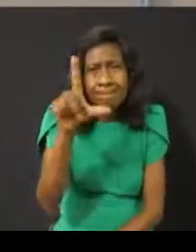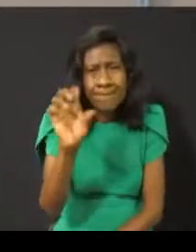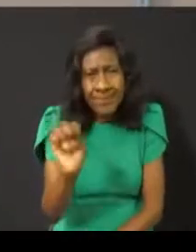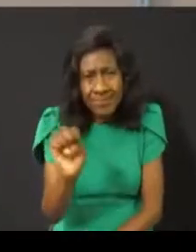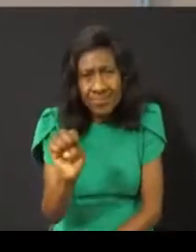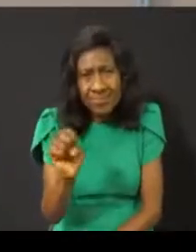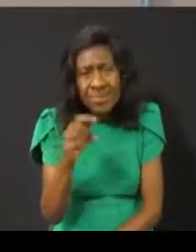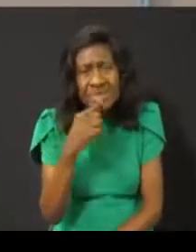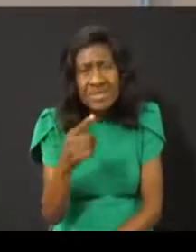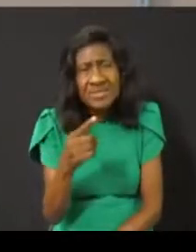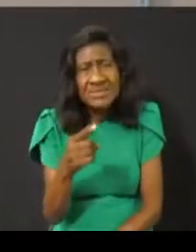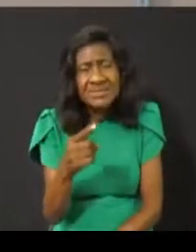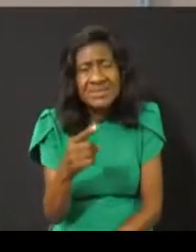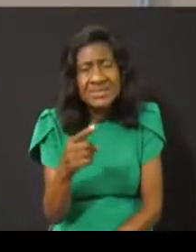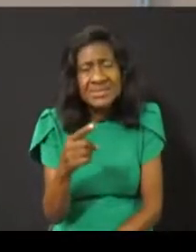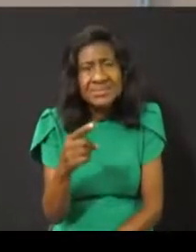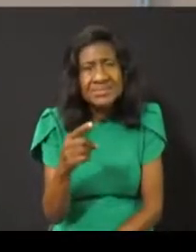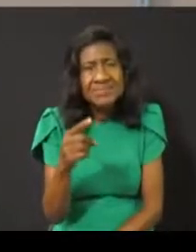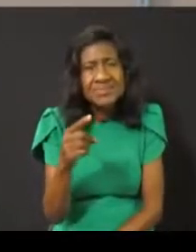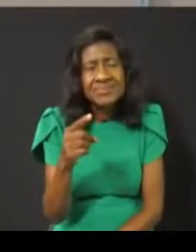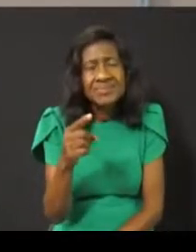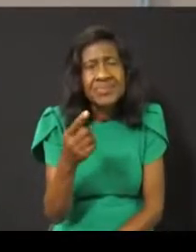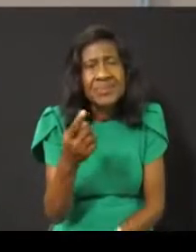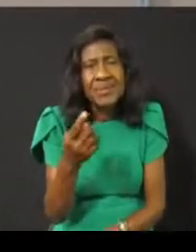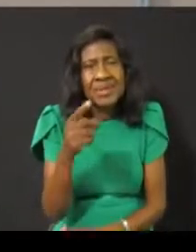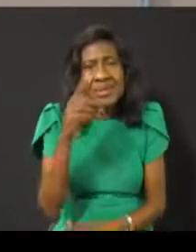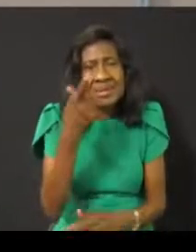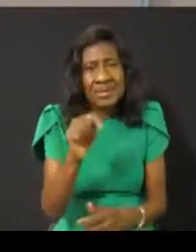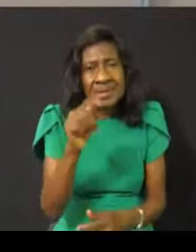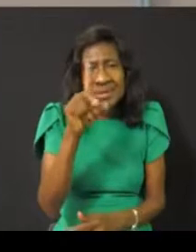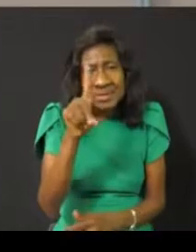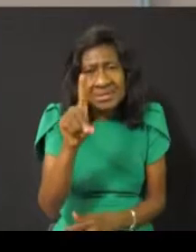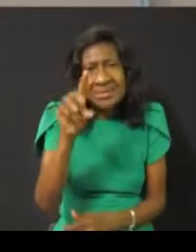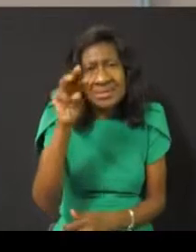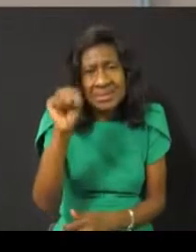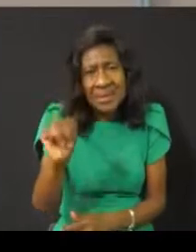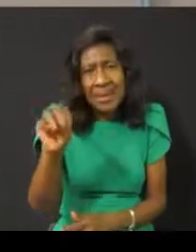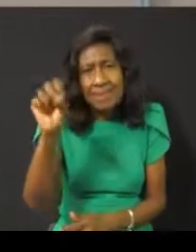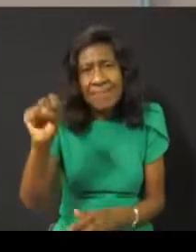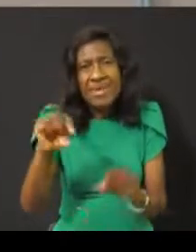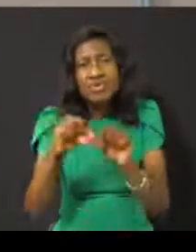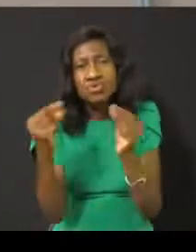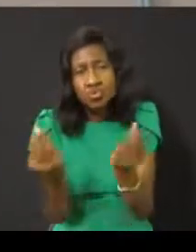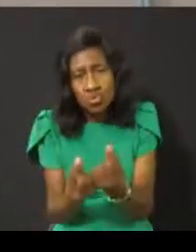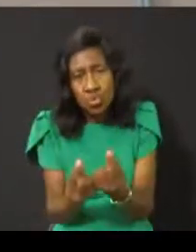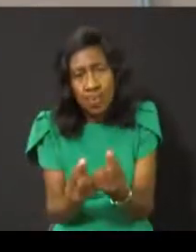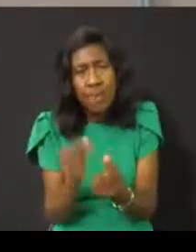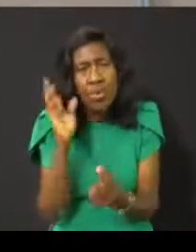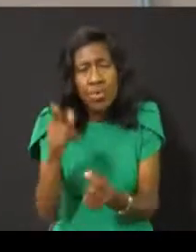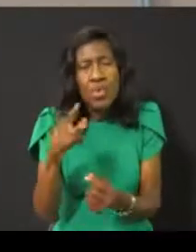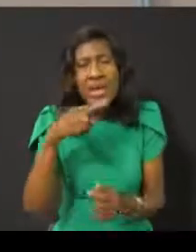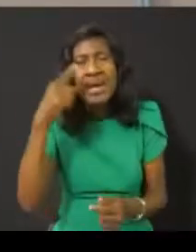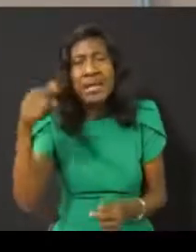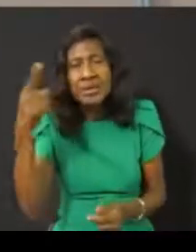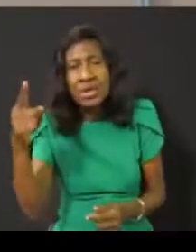that the selection, verification, and administrative process is now underway, and a winner will be announced on November